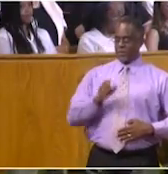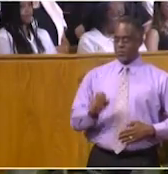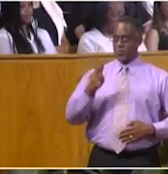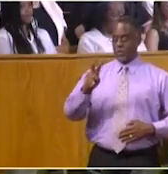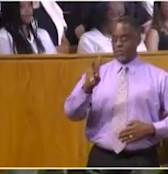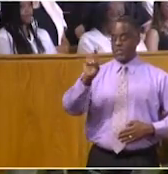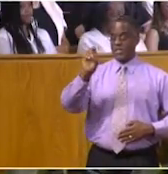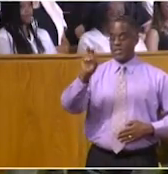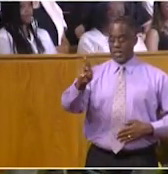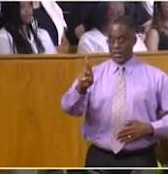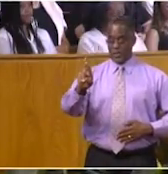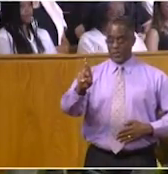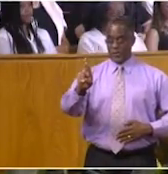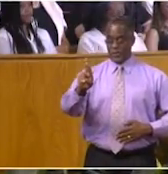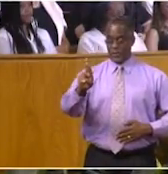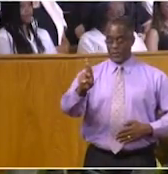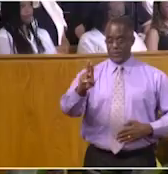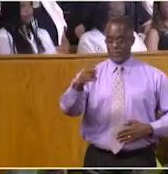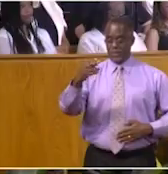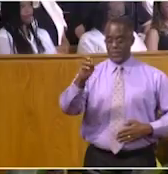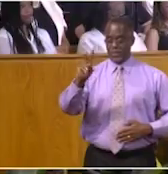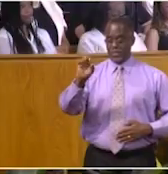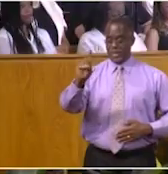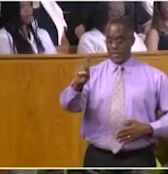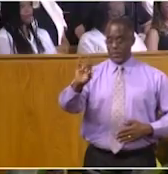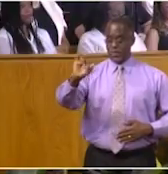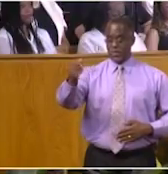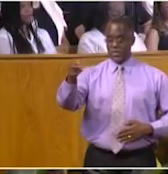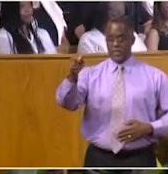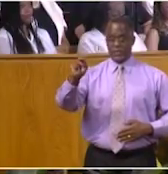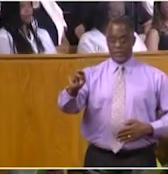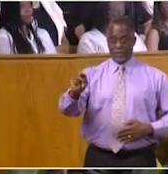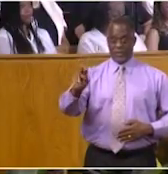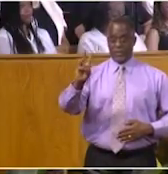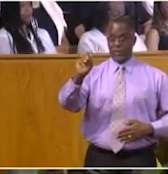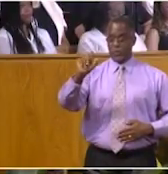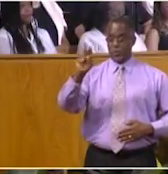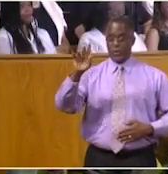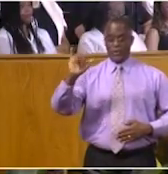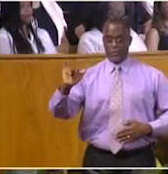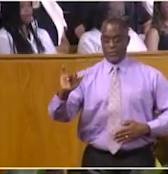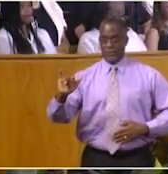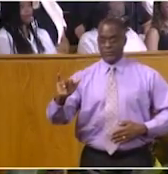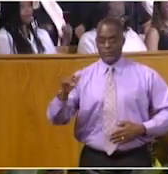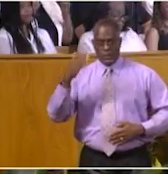Reverend Dr. Howard John Wesley in his absence,